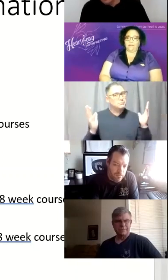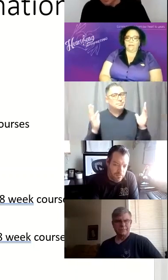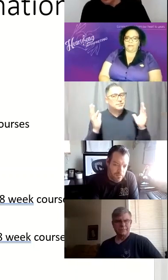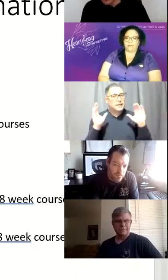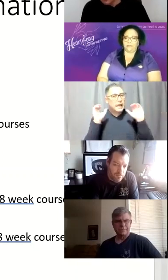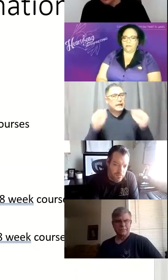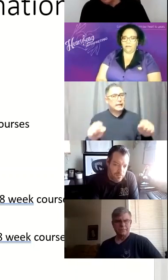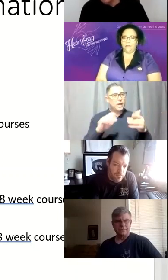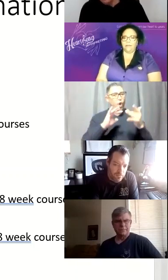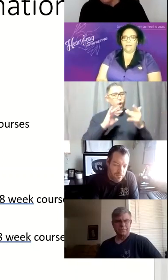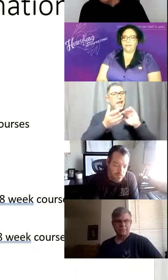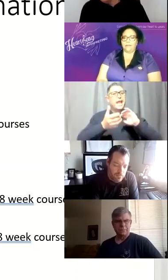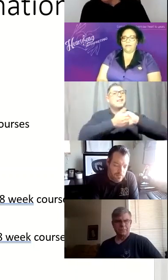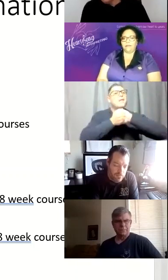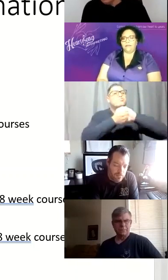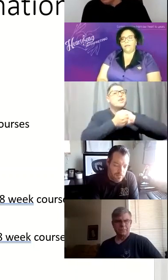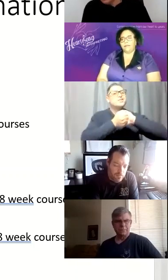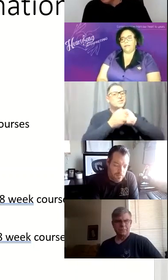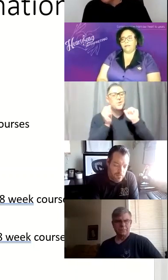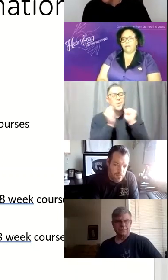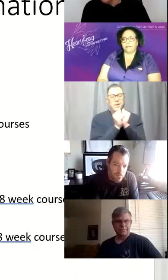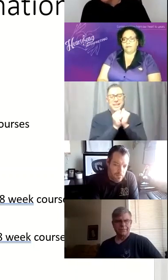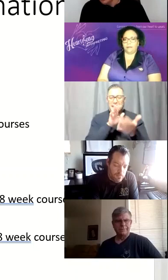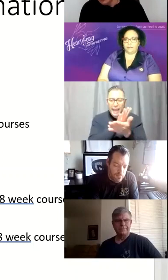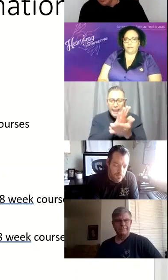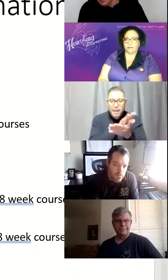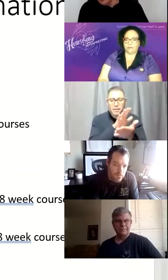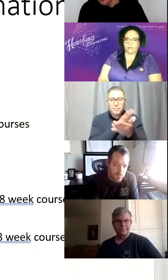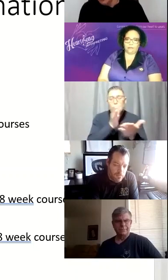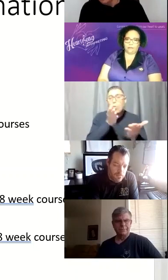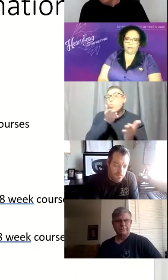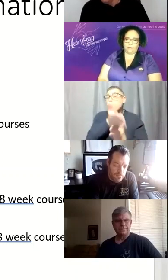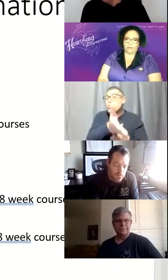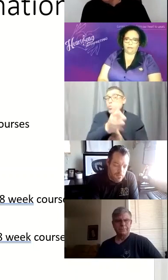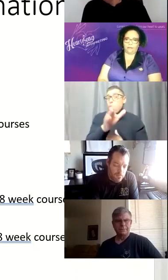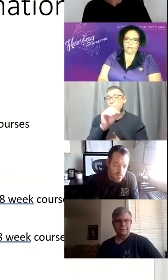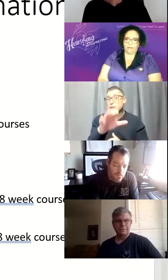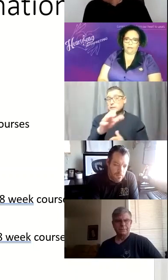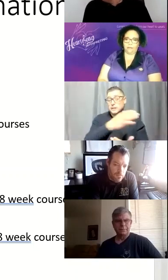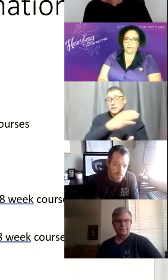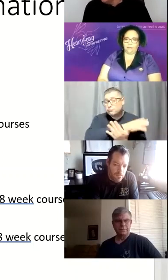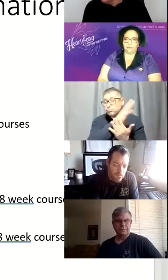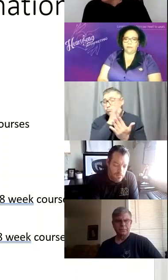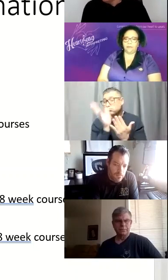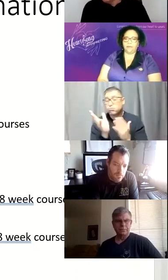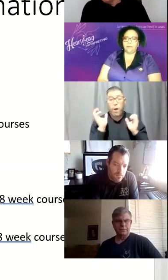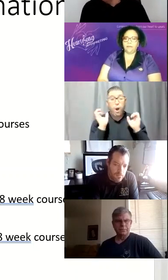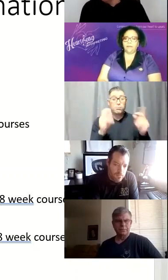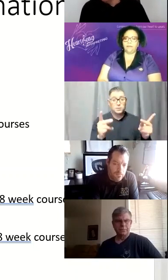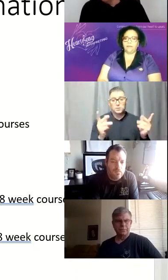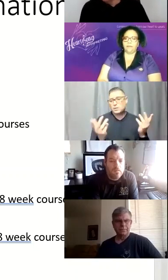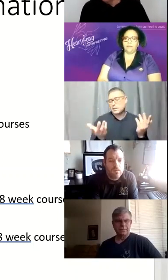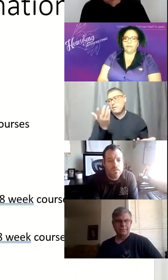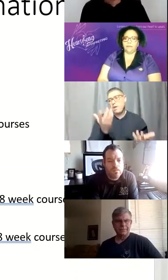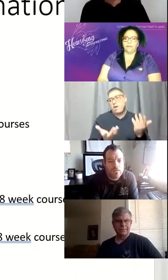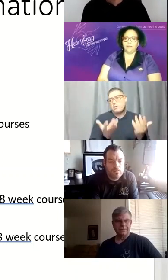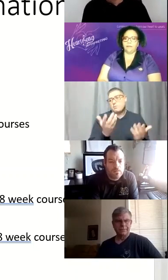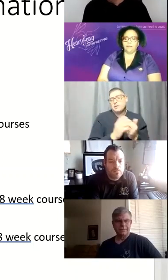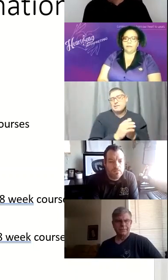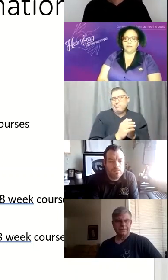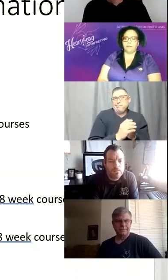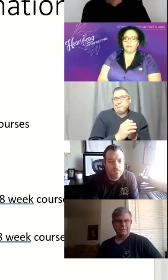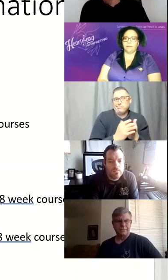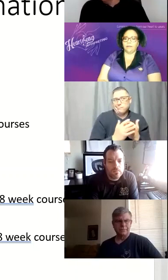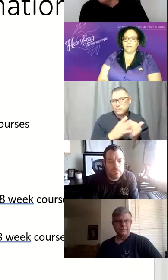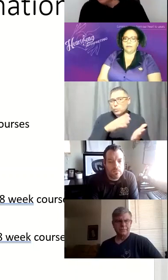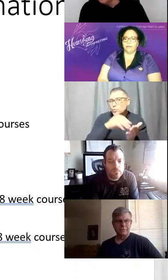online collaboration between campuses across Orange County, opportunities perhaps for,